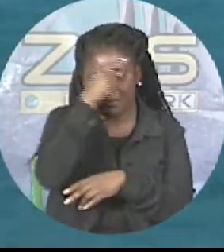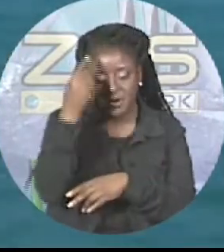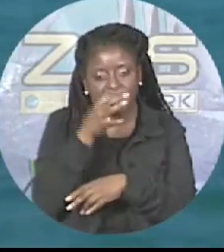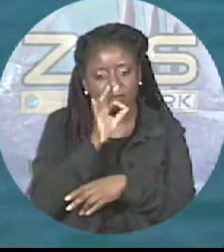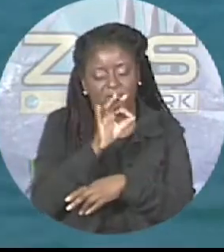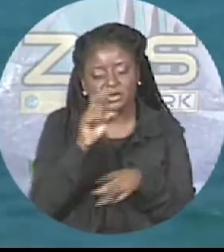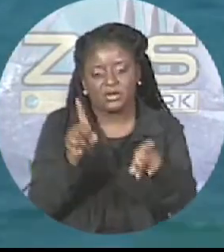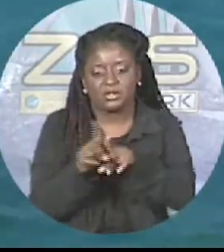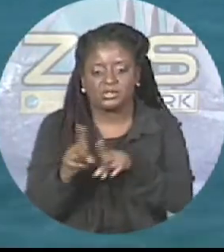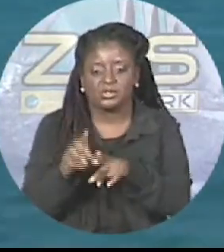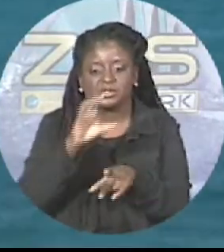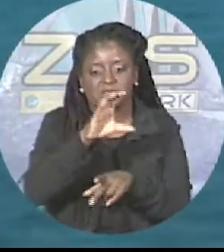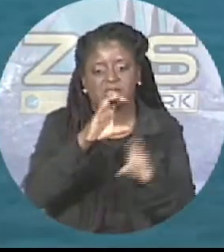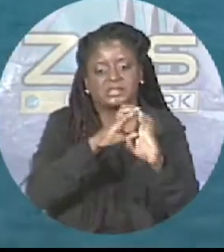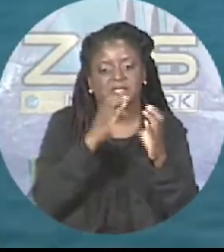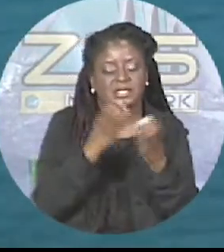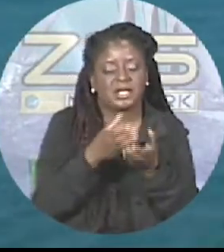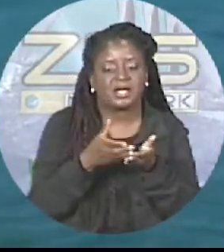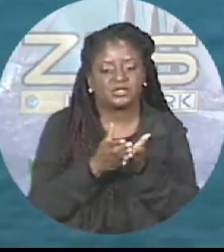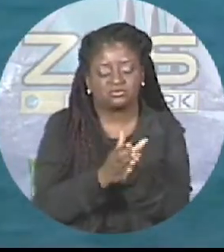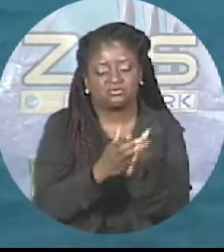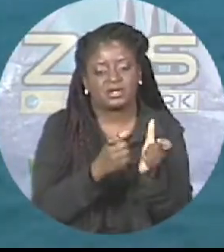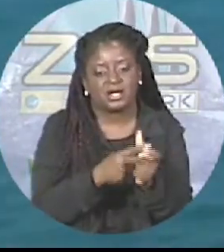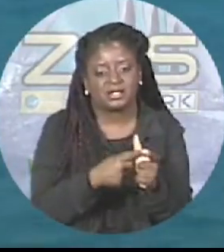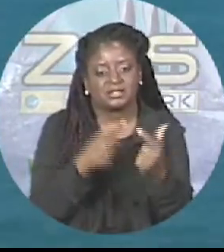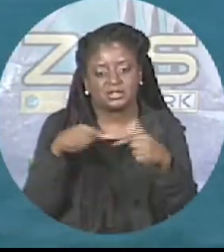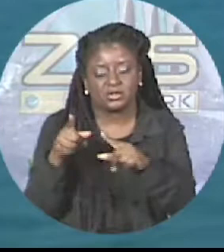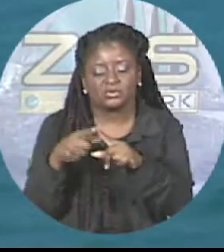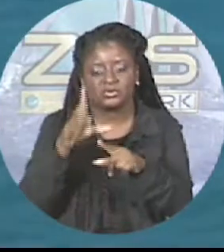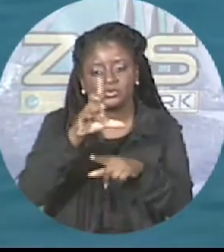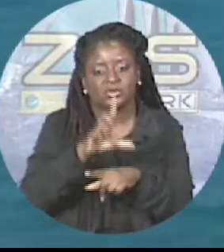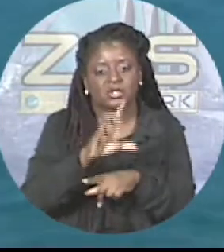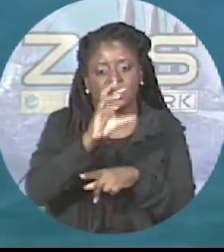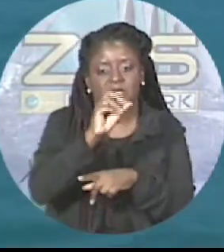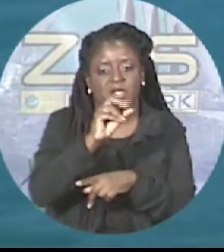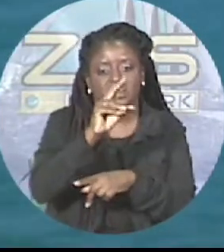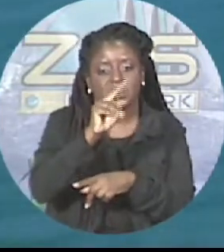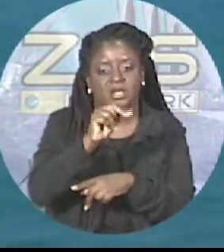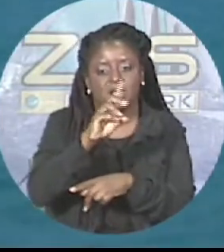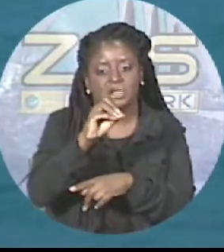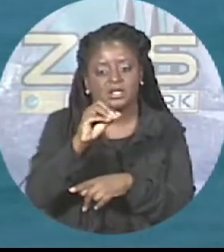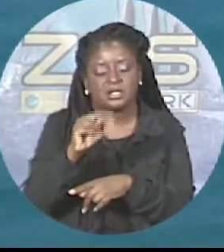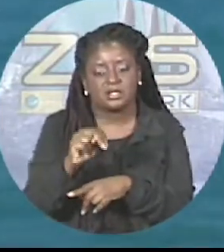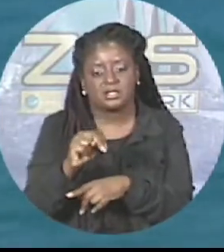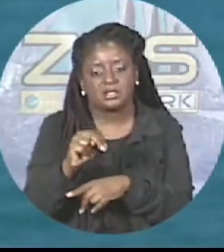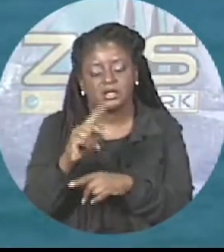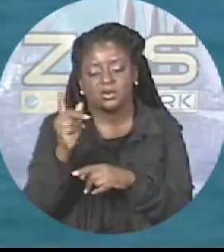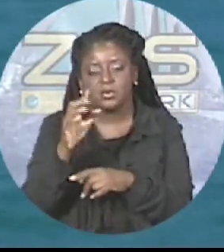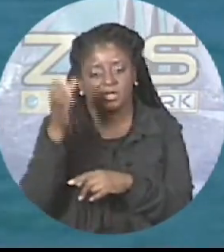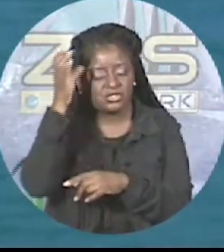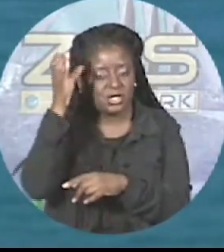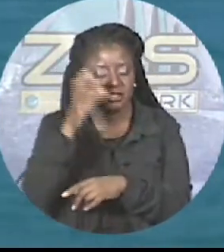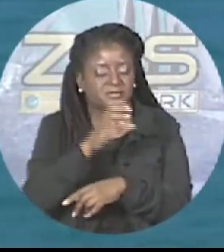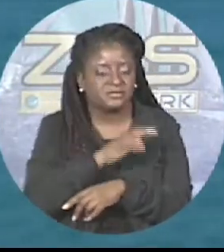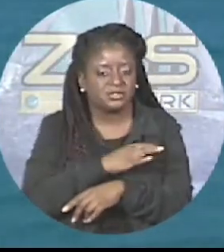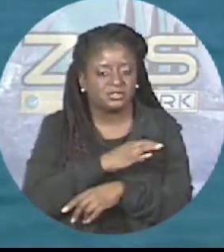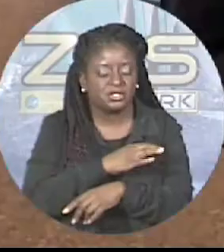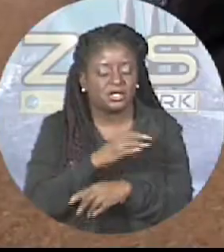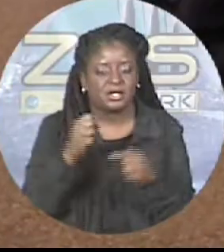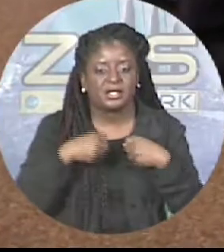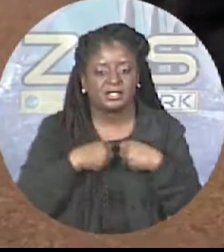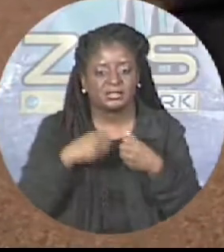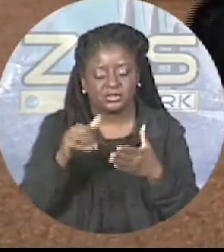regatta. Well, let's sail on over to London, where our Charles Fisher is standing by for the latest from the World Track and Field